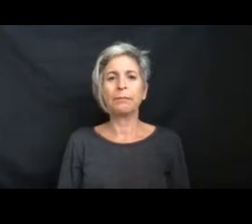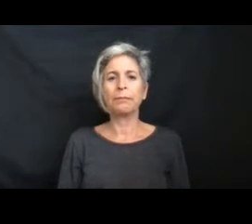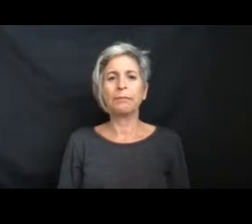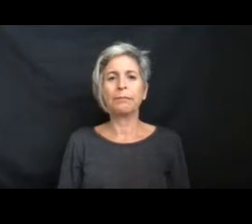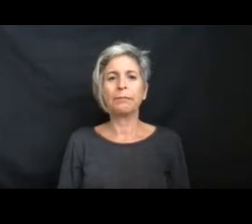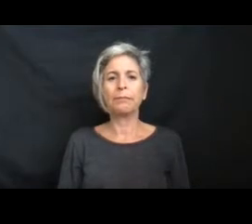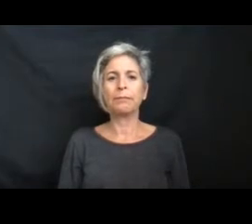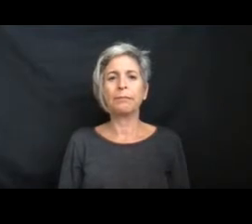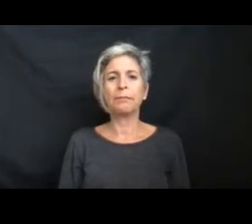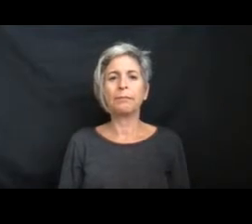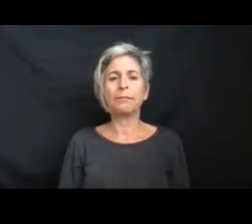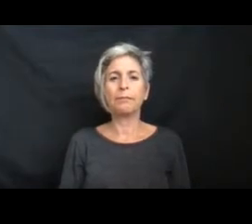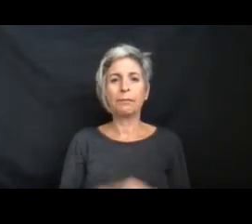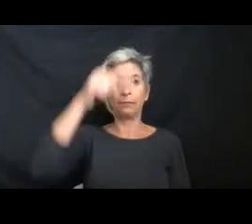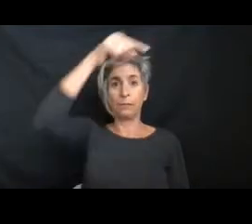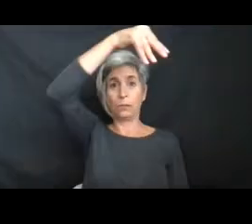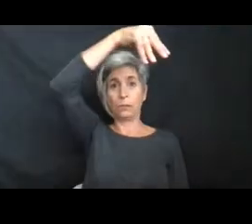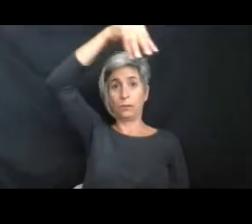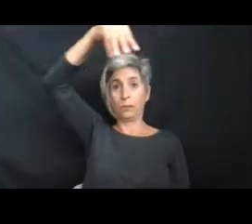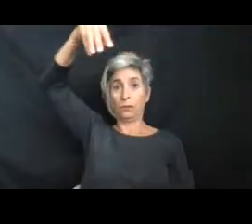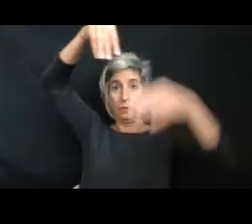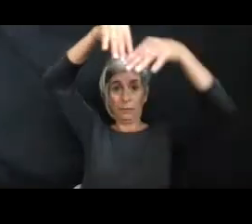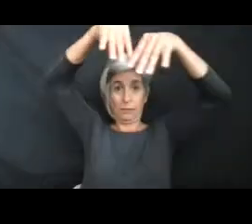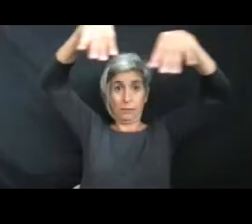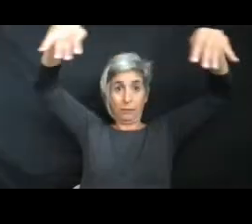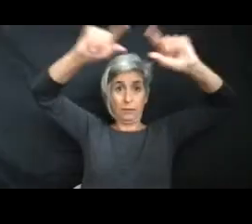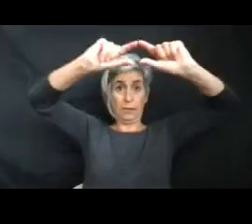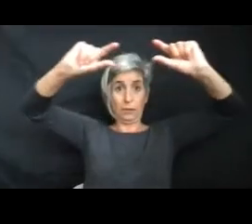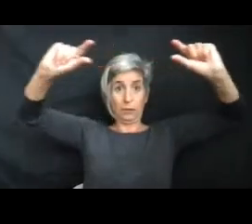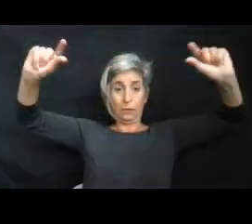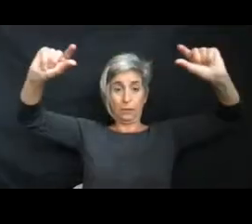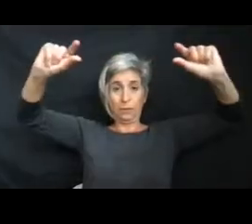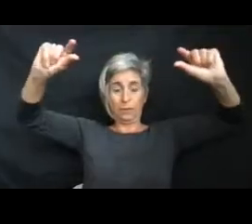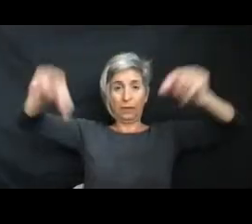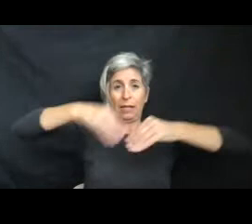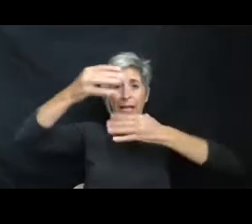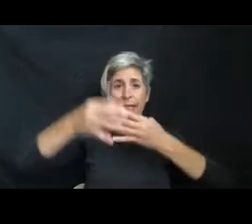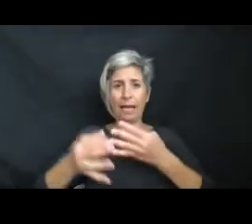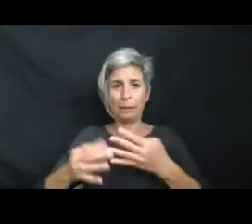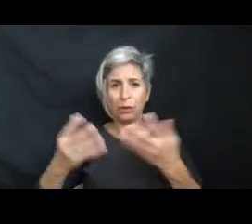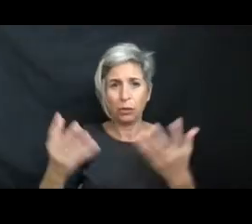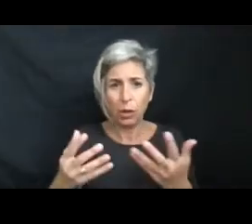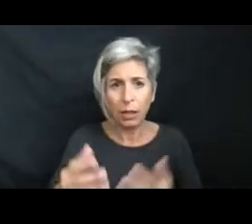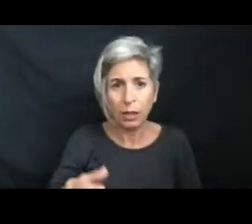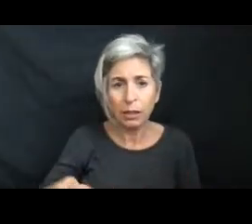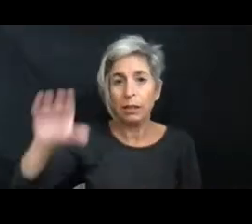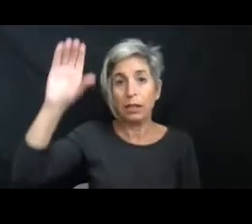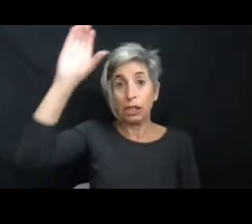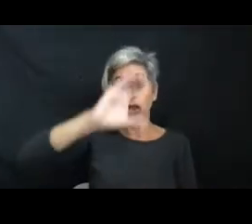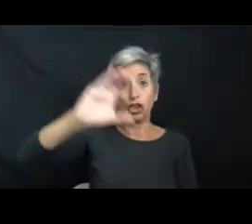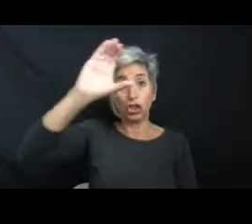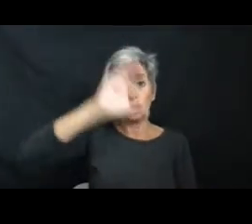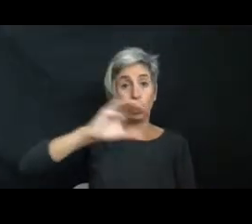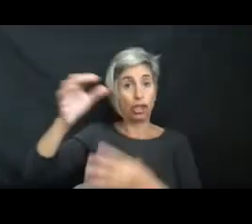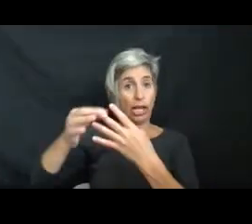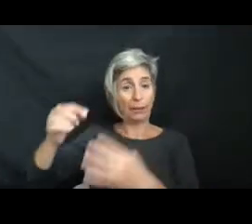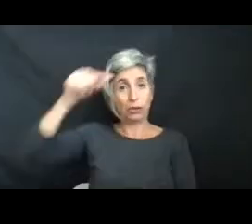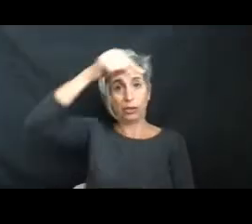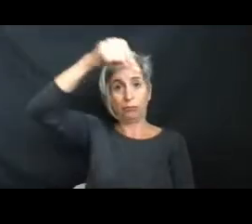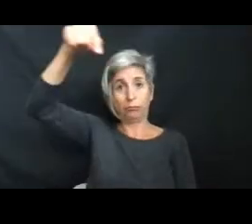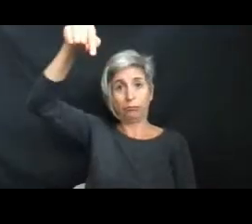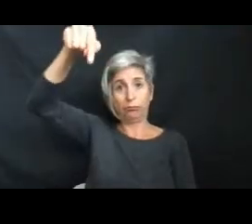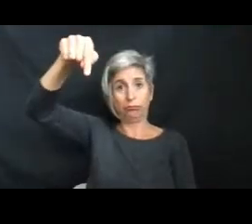So the next option from this navigation menu is the search option. So the difference between worklist